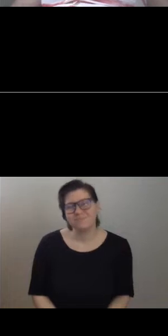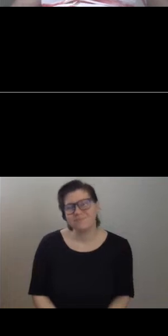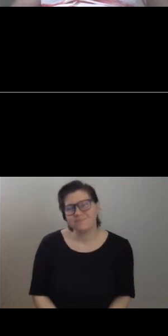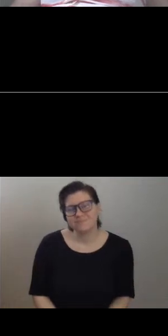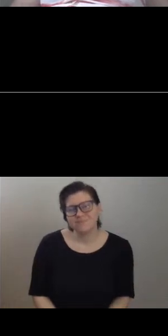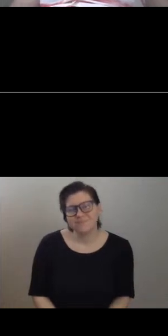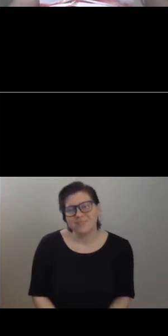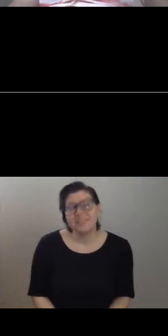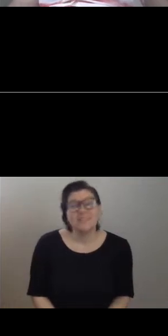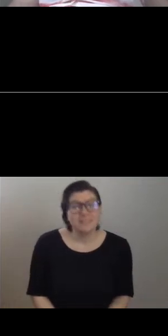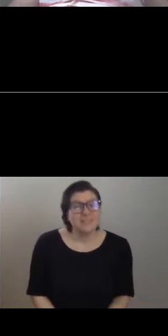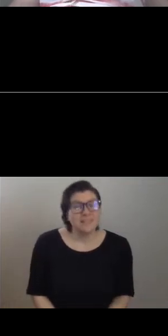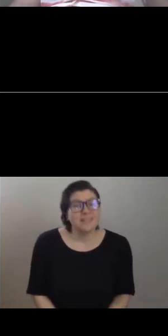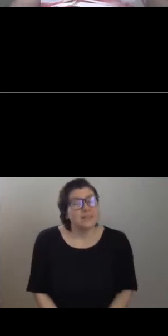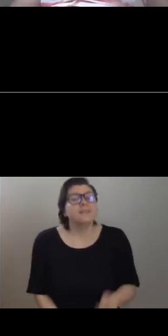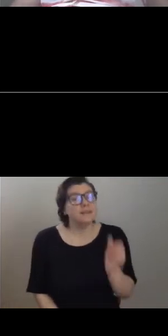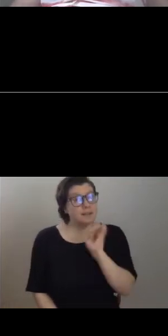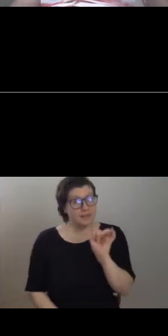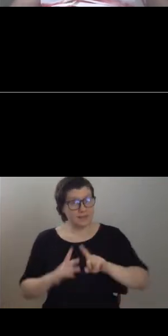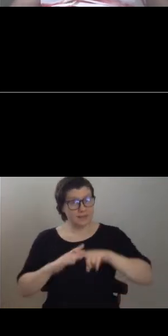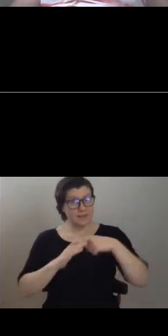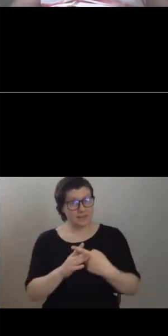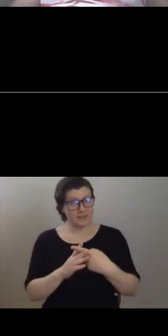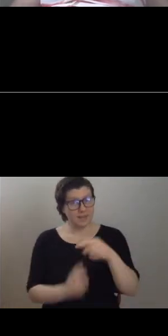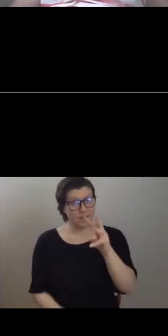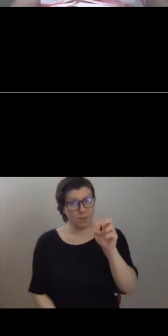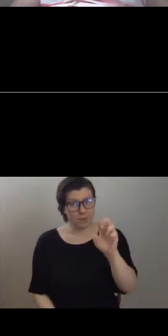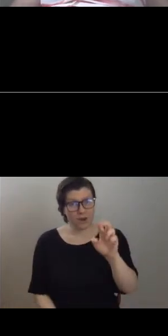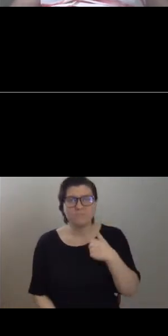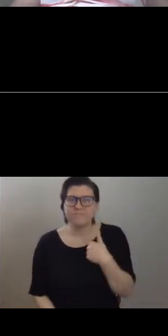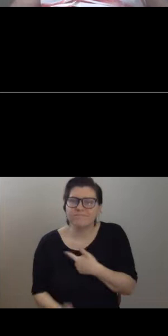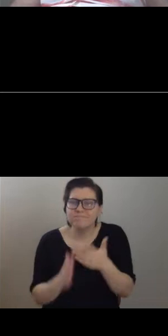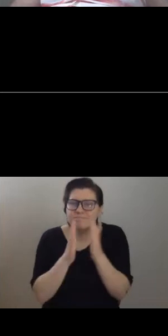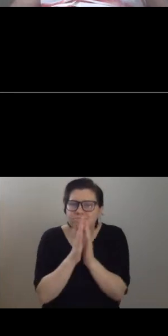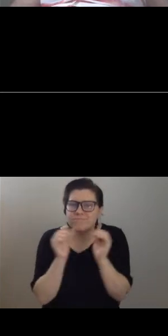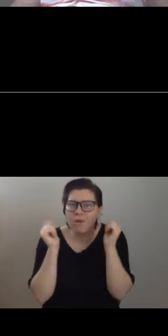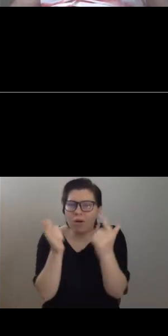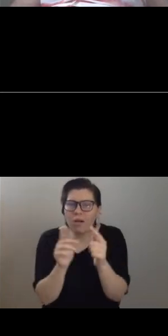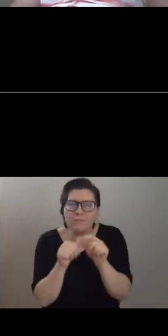As we begin our webinar, we kindly request everyone to stay muted.